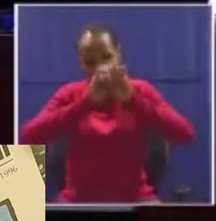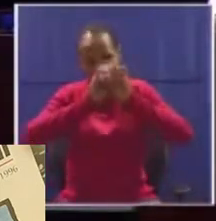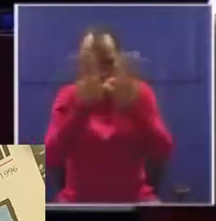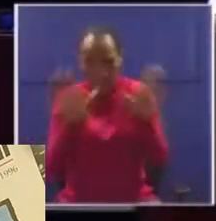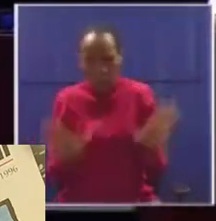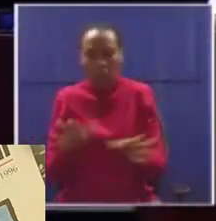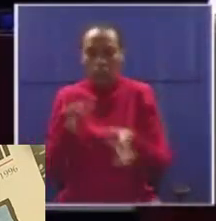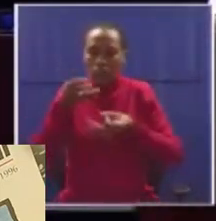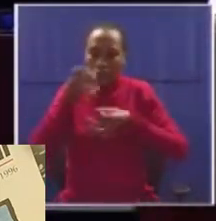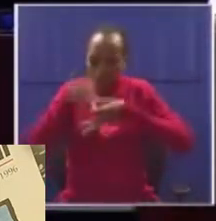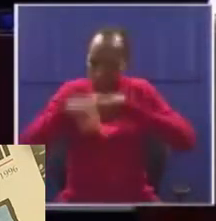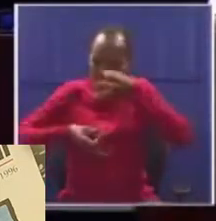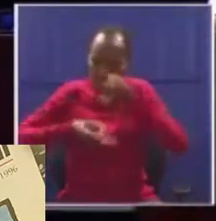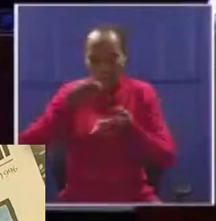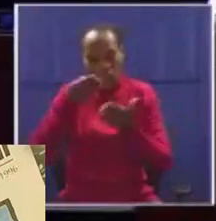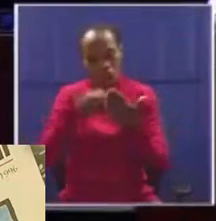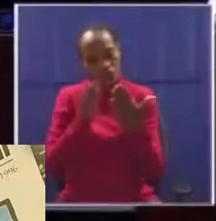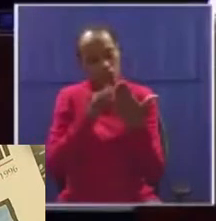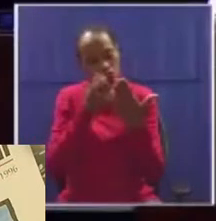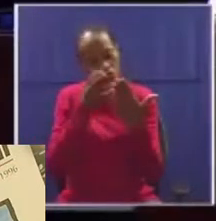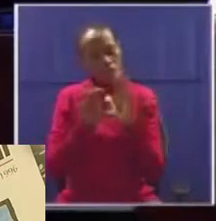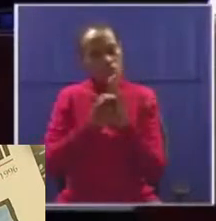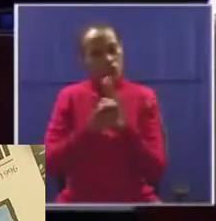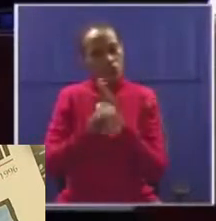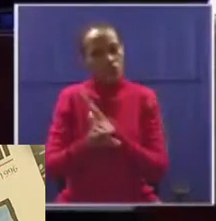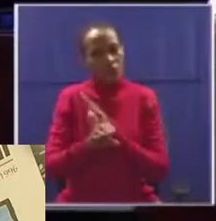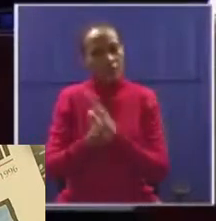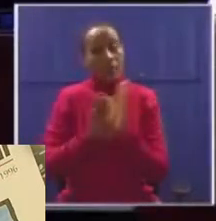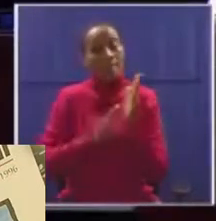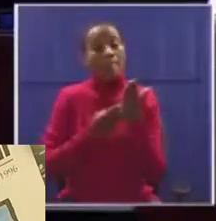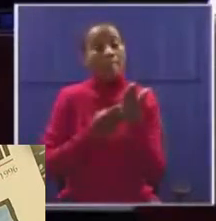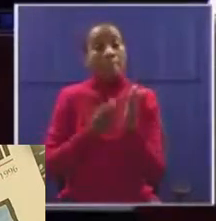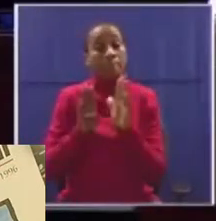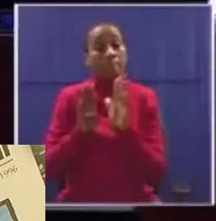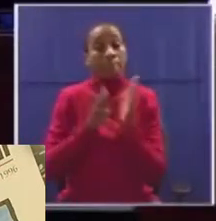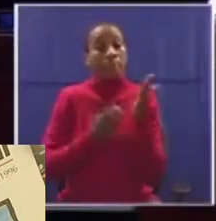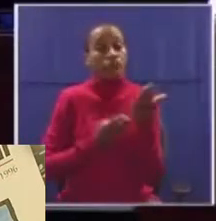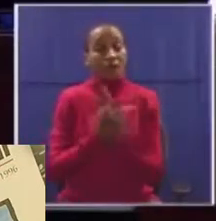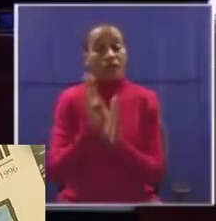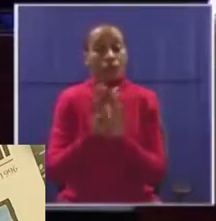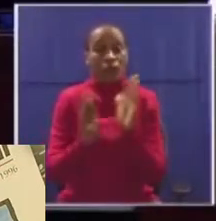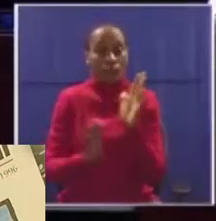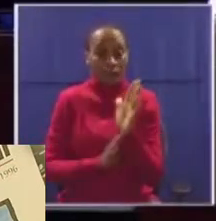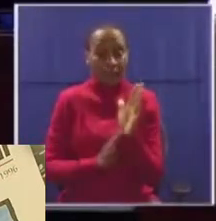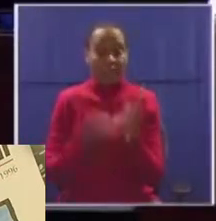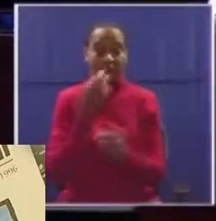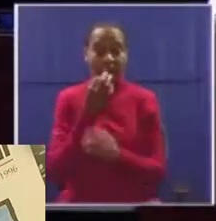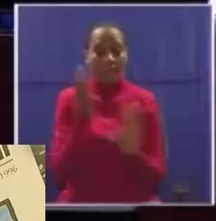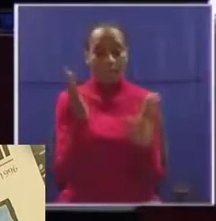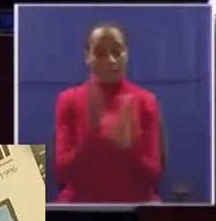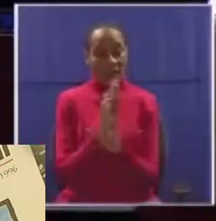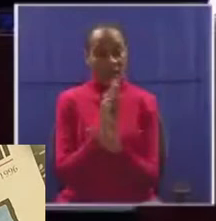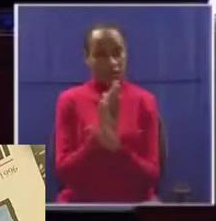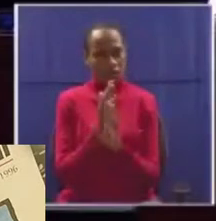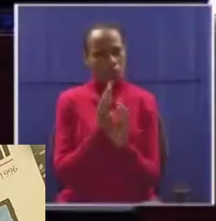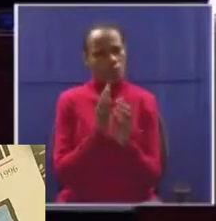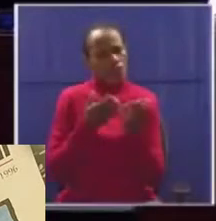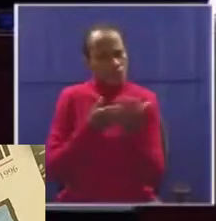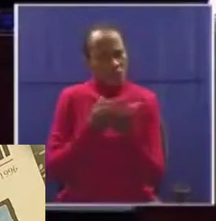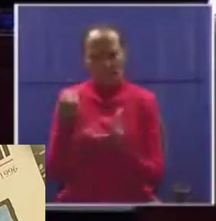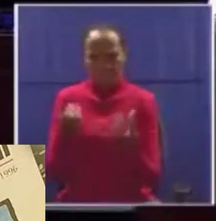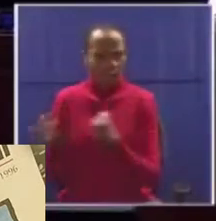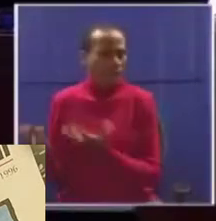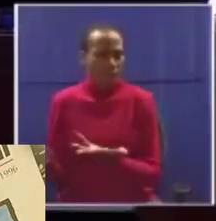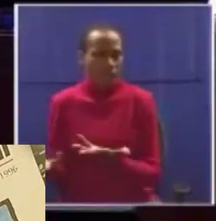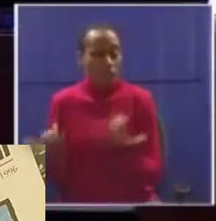rights as contained in the chapter pillow prize such as the right to privacy in this